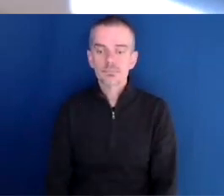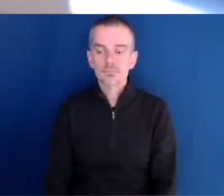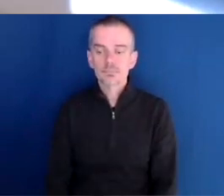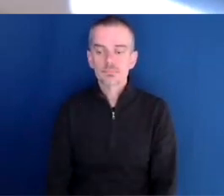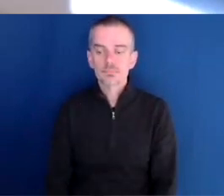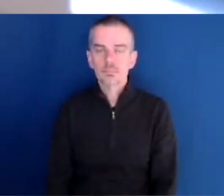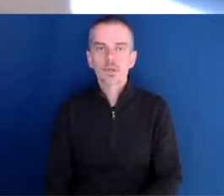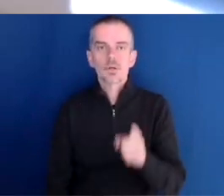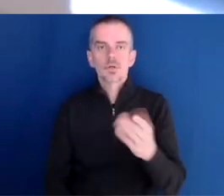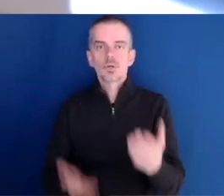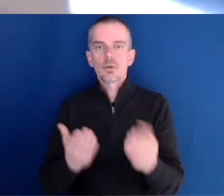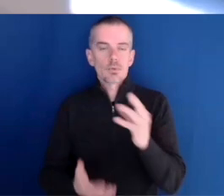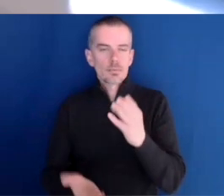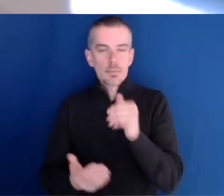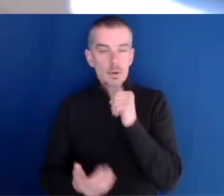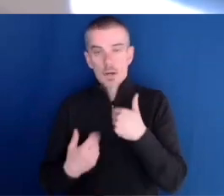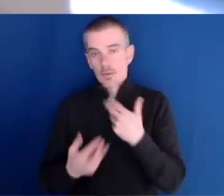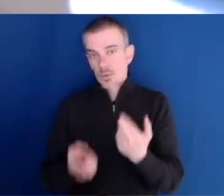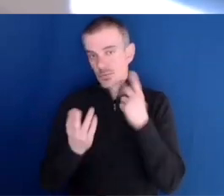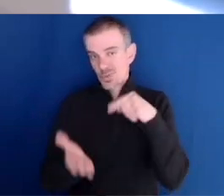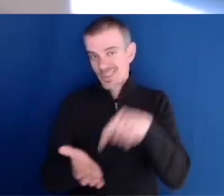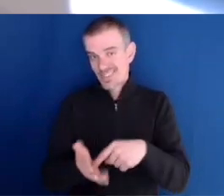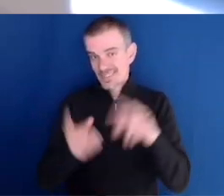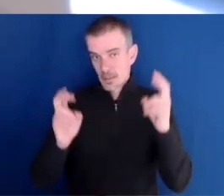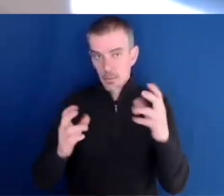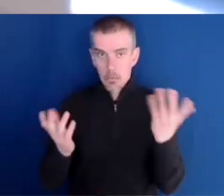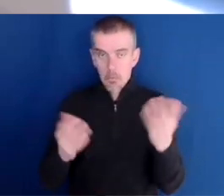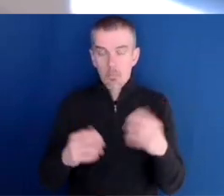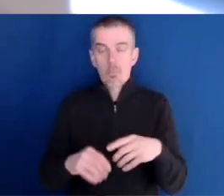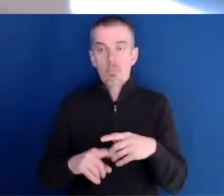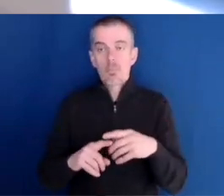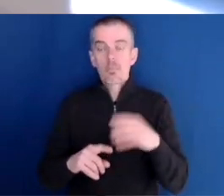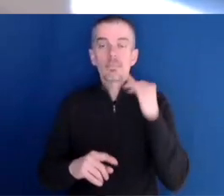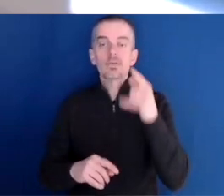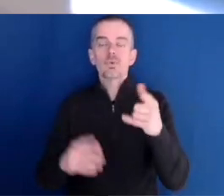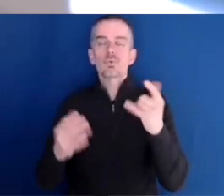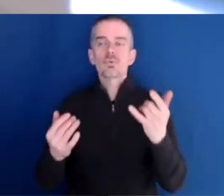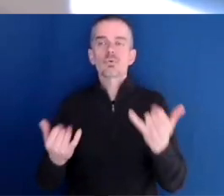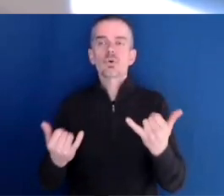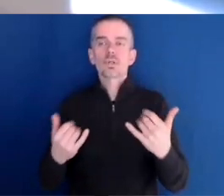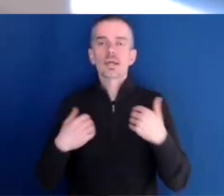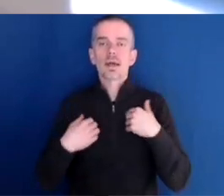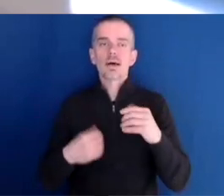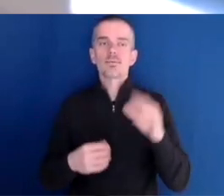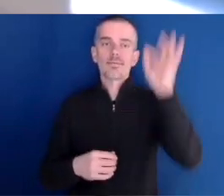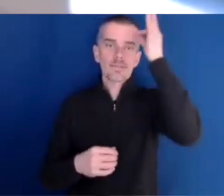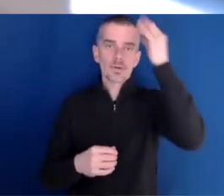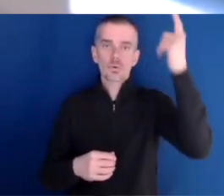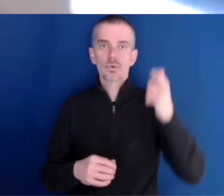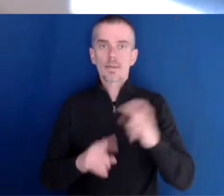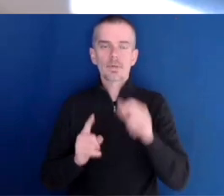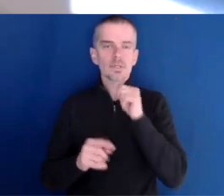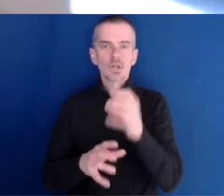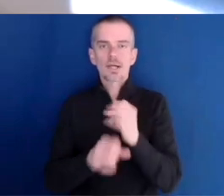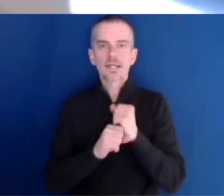You may or may not have recommendations for this topic. If you currently have a federal grant but are not